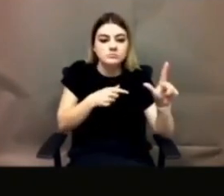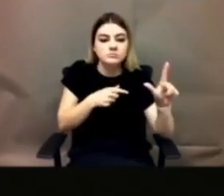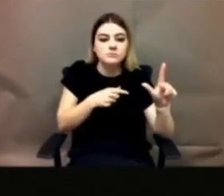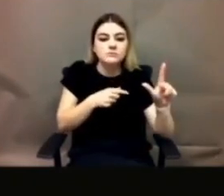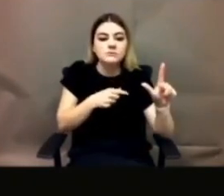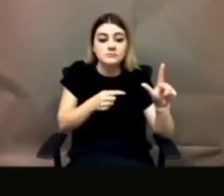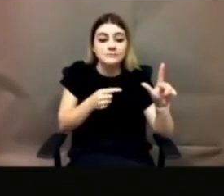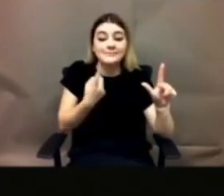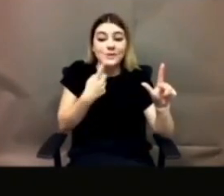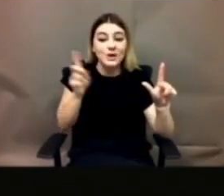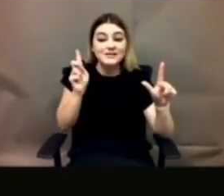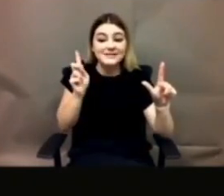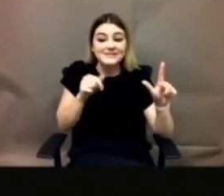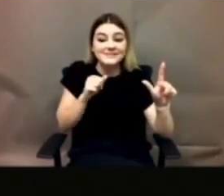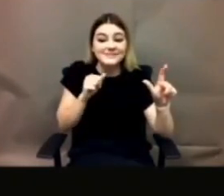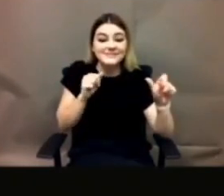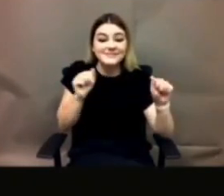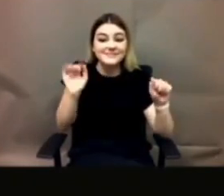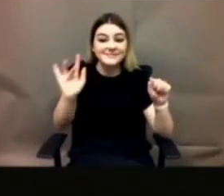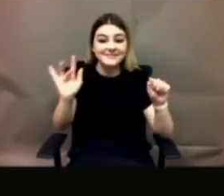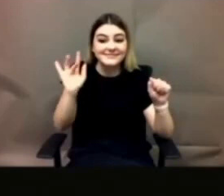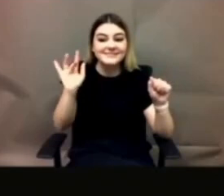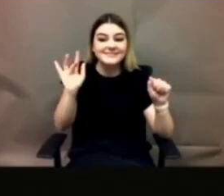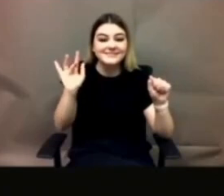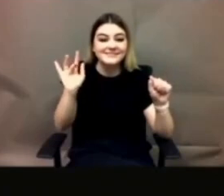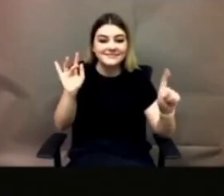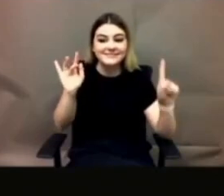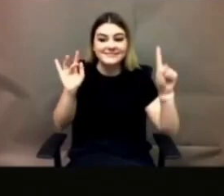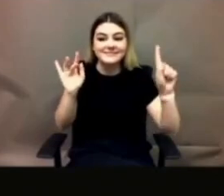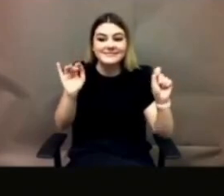That works. I'll plug another alligator clip